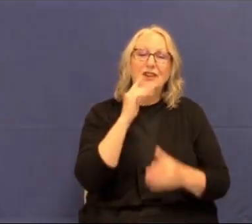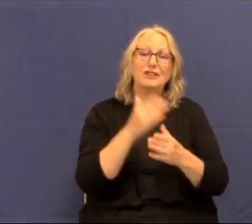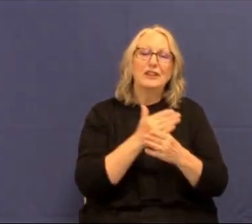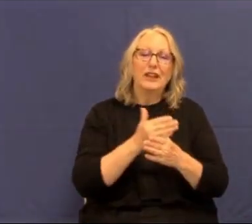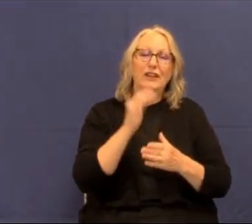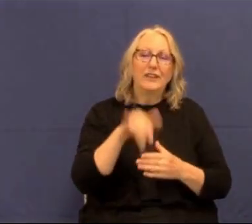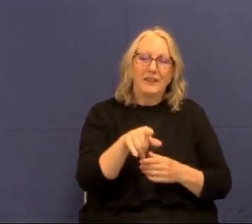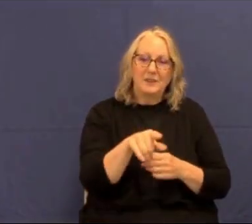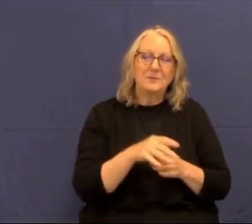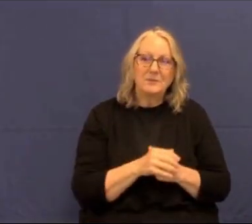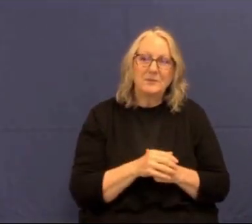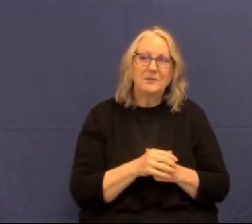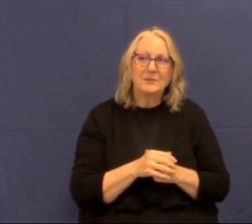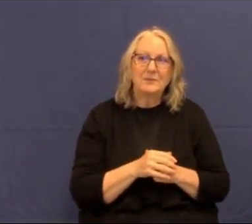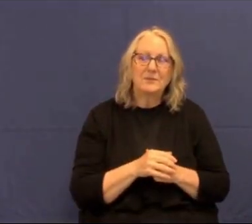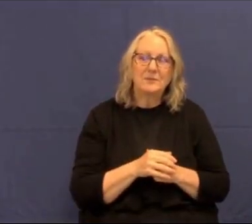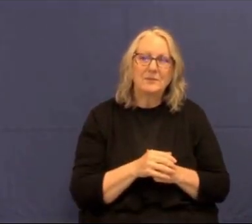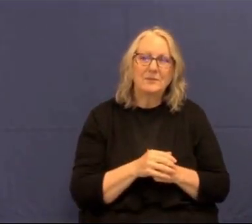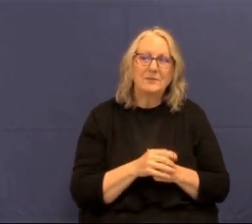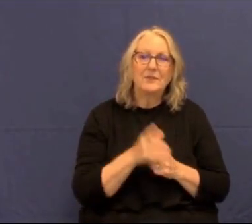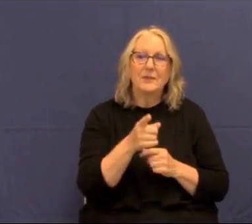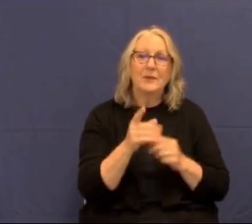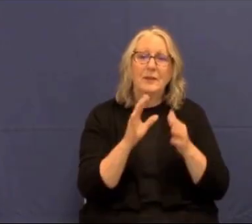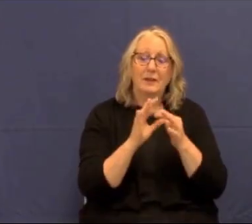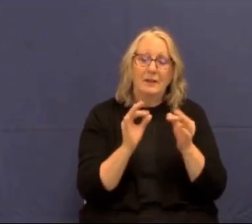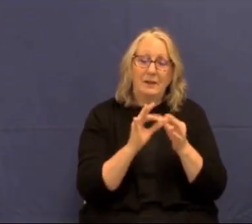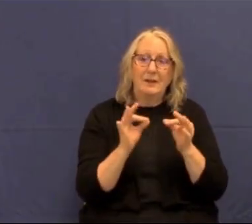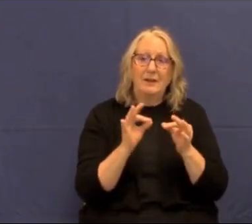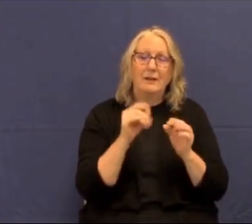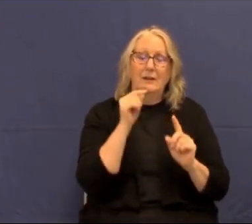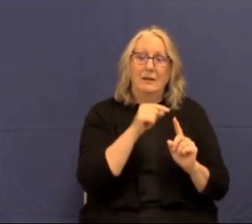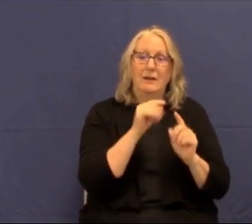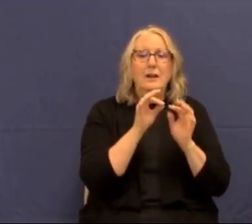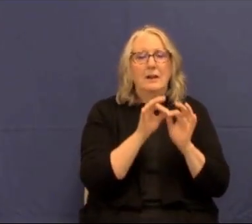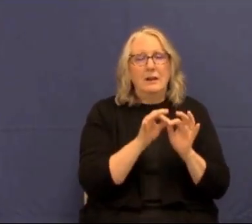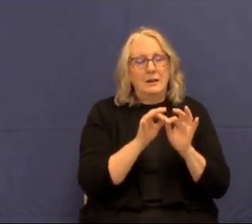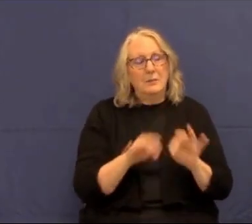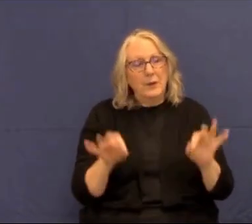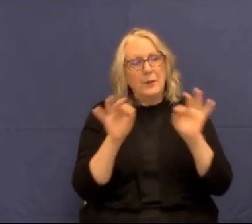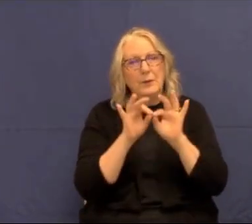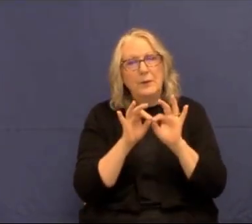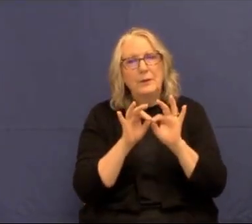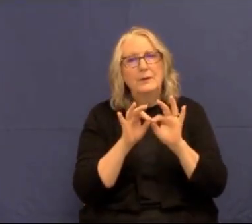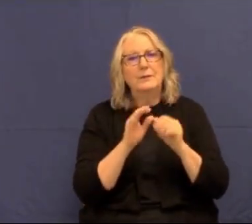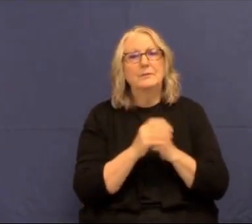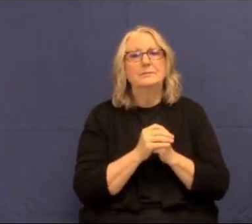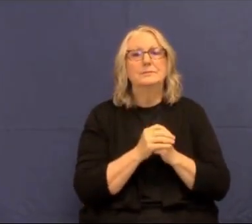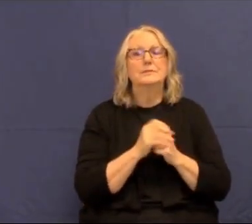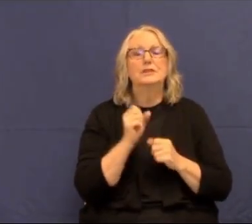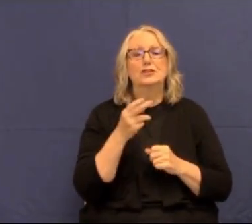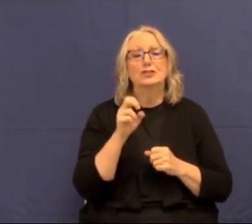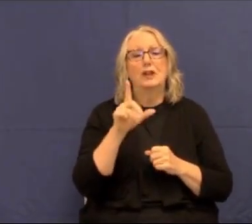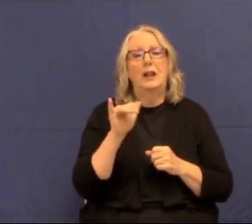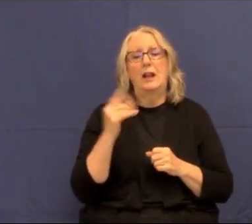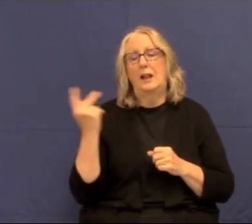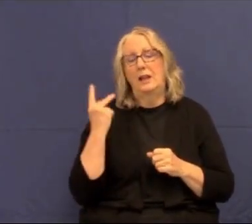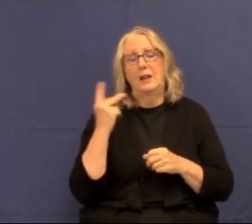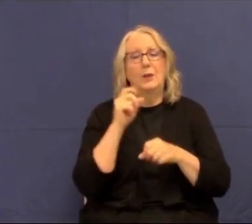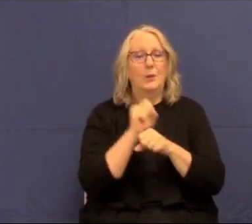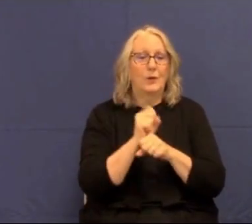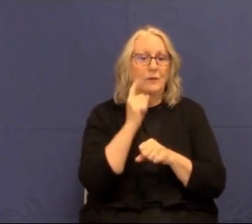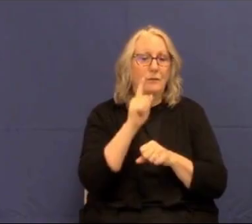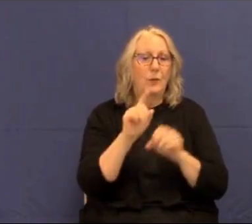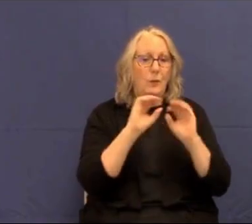Thank you for sharing that. I think hearing that is especially important. I think me and Shelley working